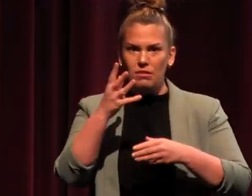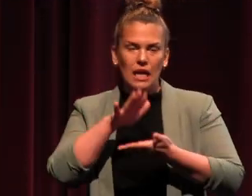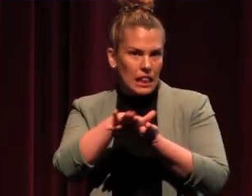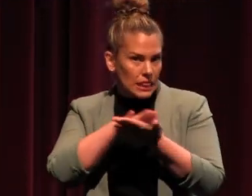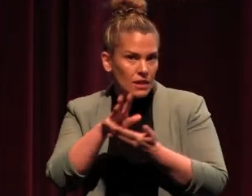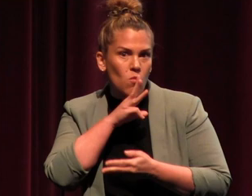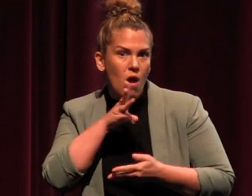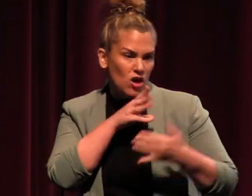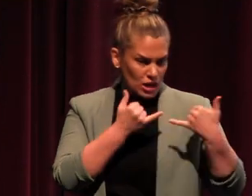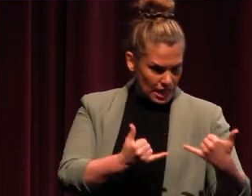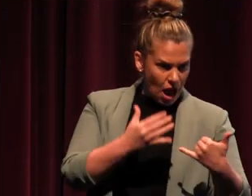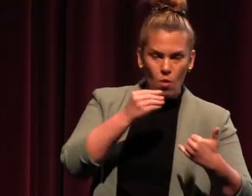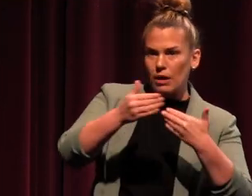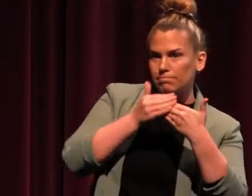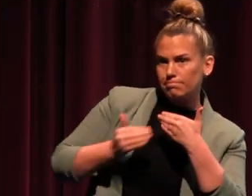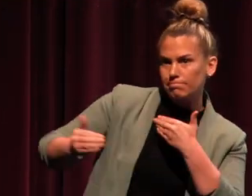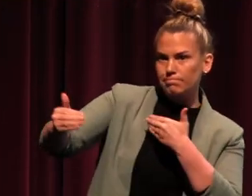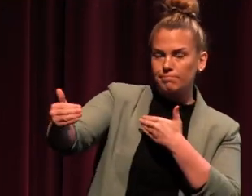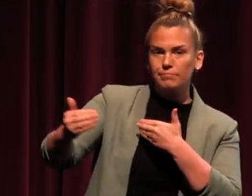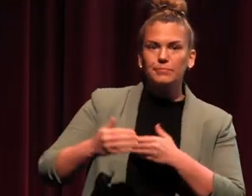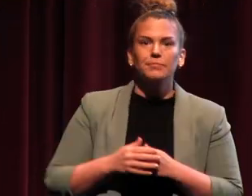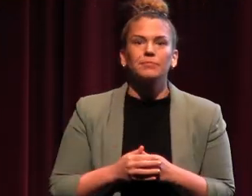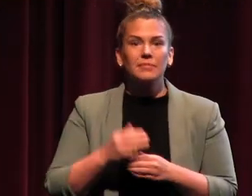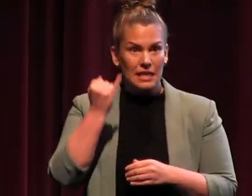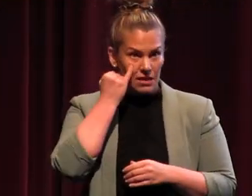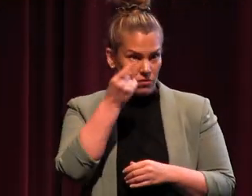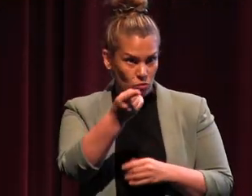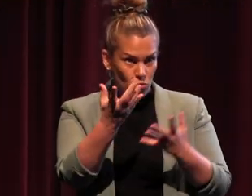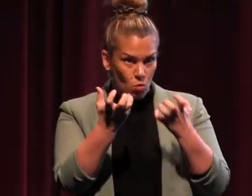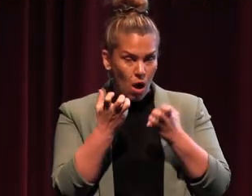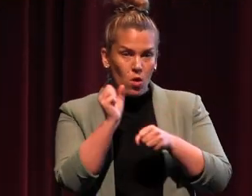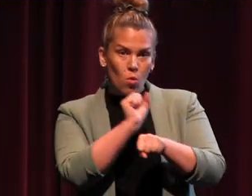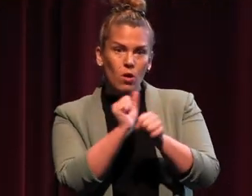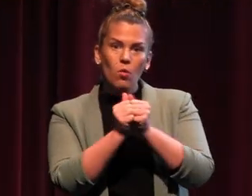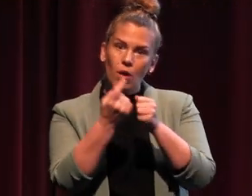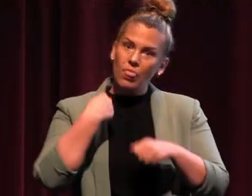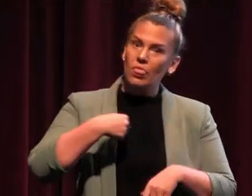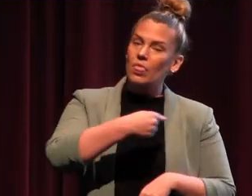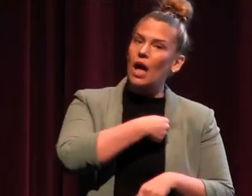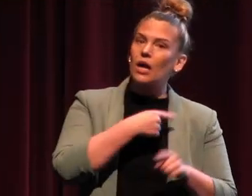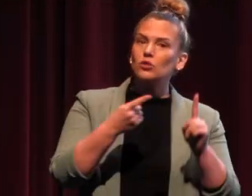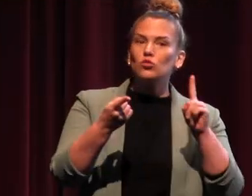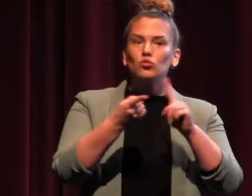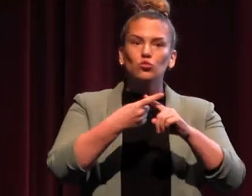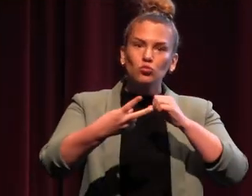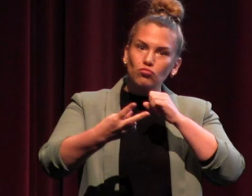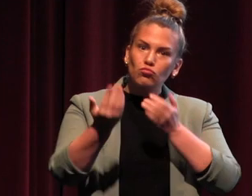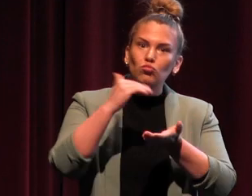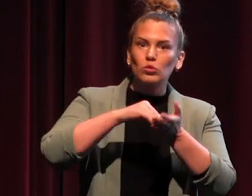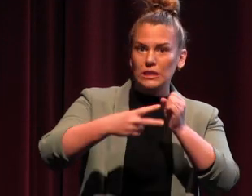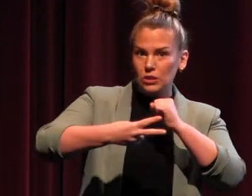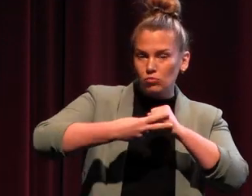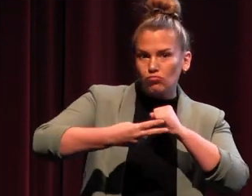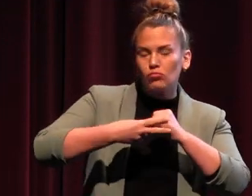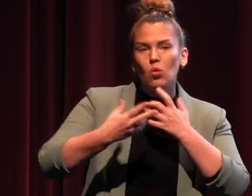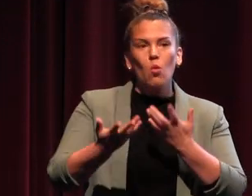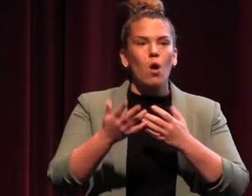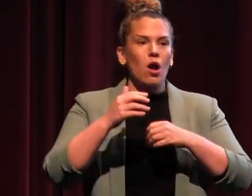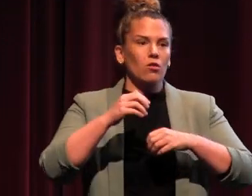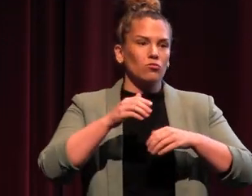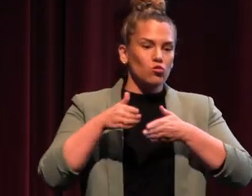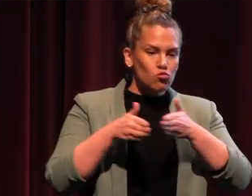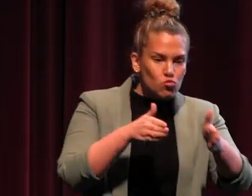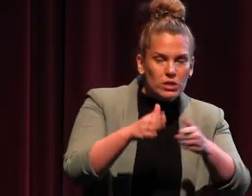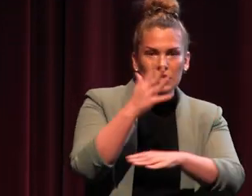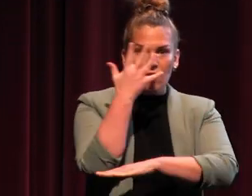for future generations. If you'd like to work with us to restore local creeks and forests, help wildlife adapt